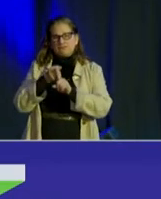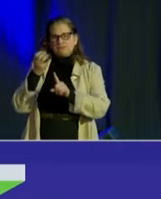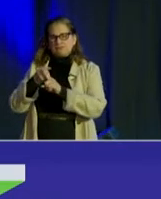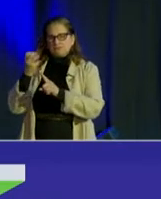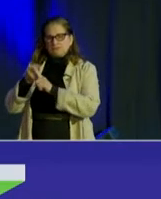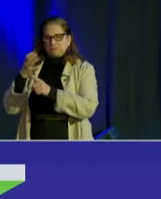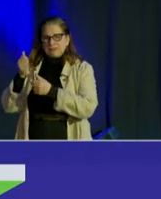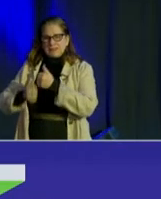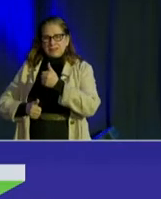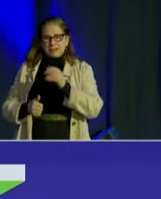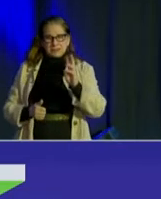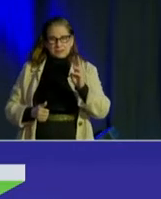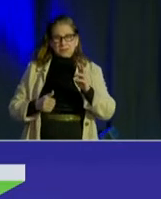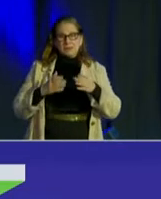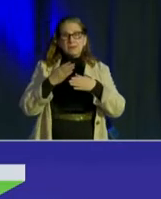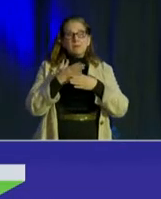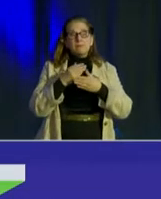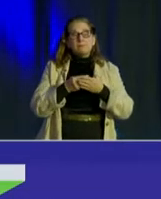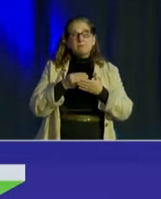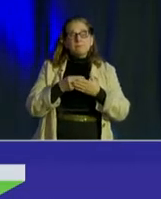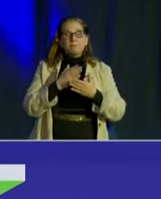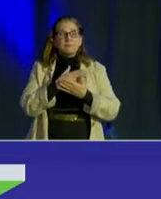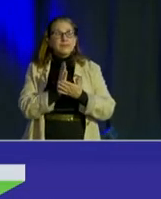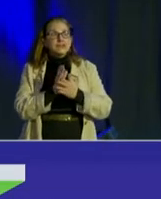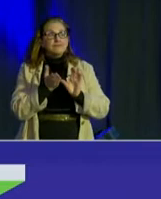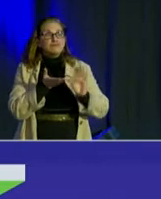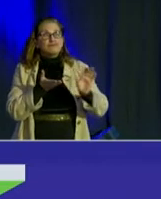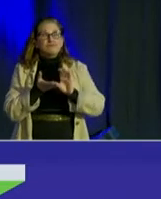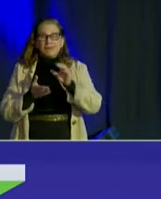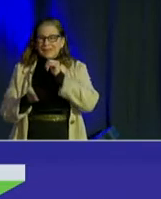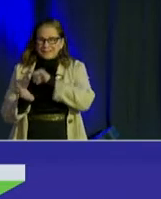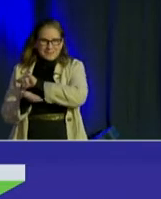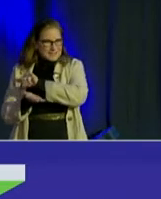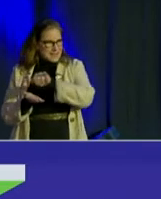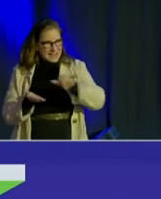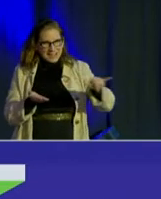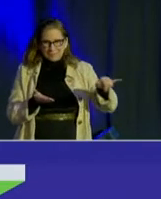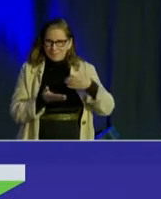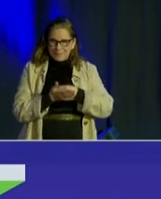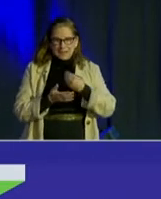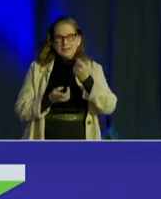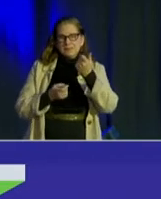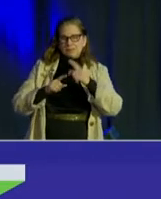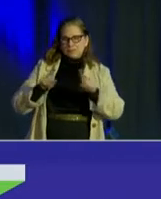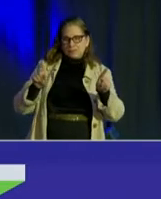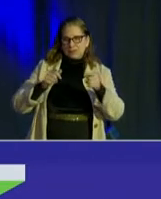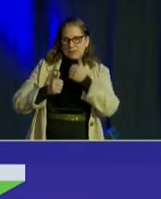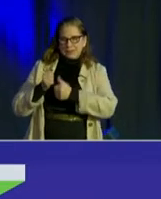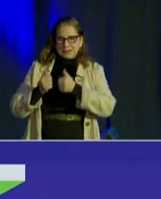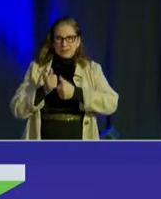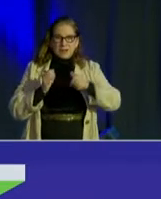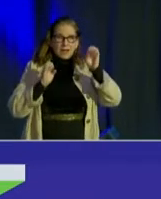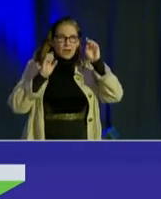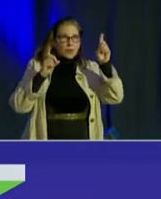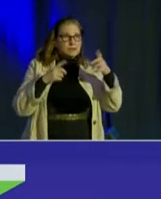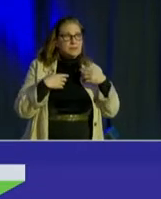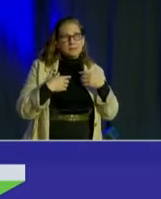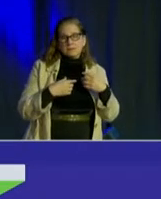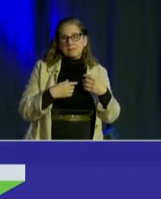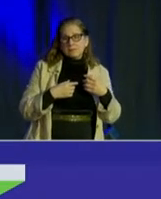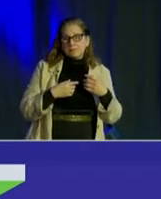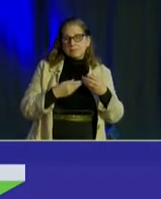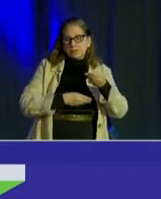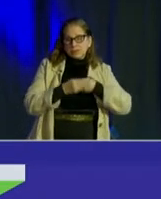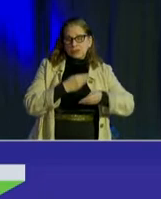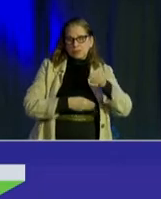up. Education and health and human services alone combine to be about half our budget. So as you listen to deputy mayors, we